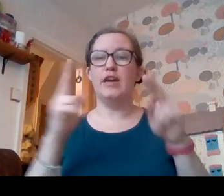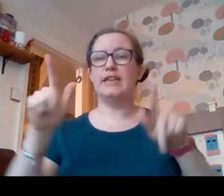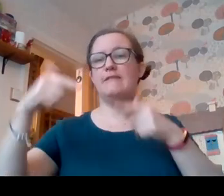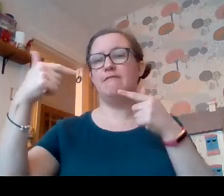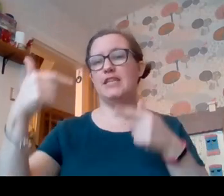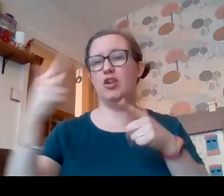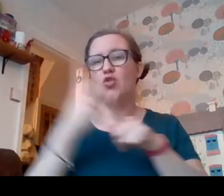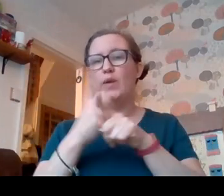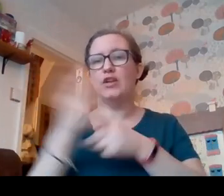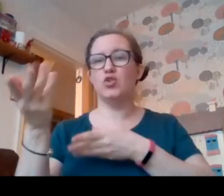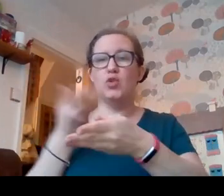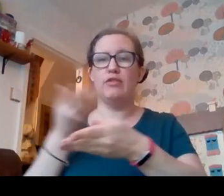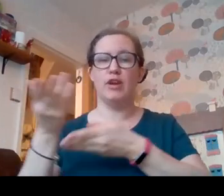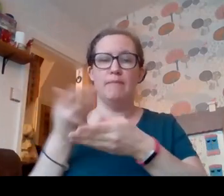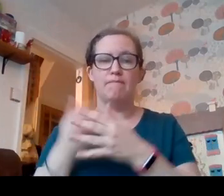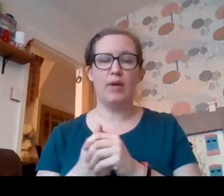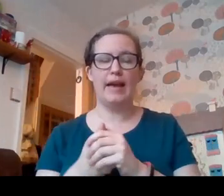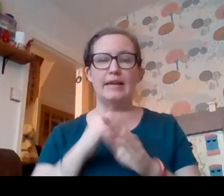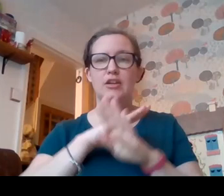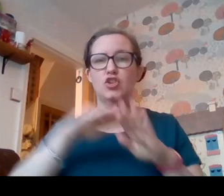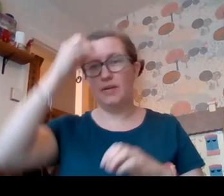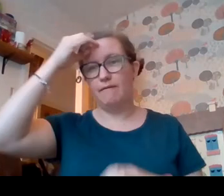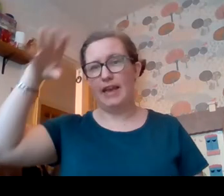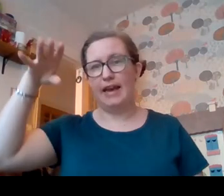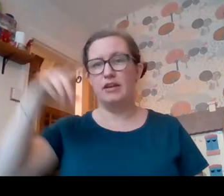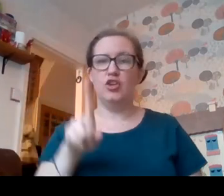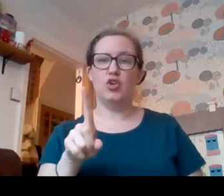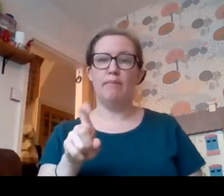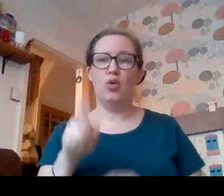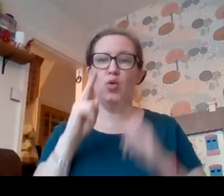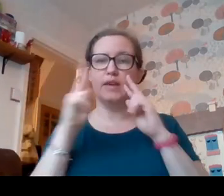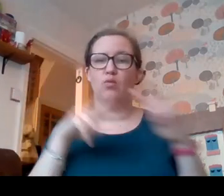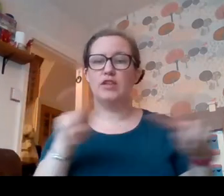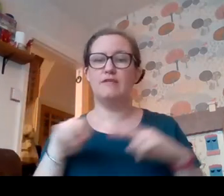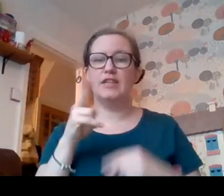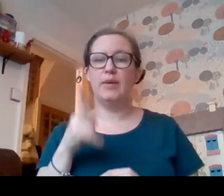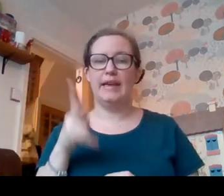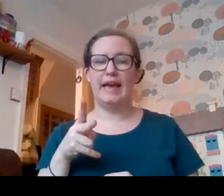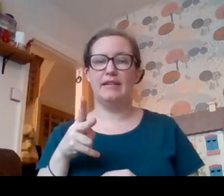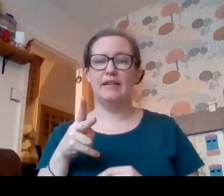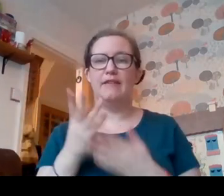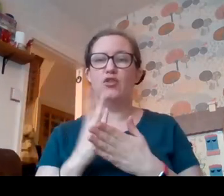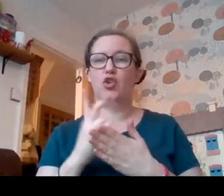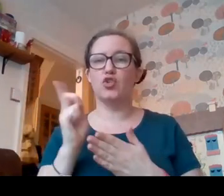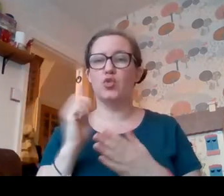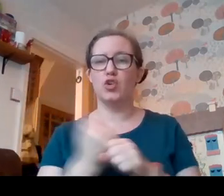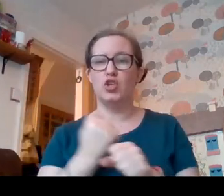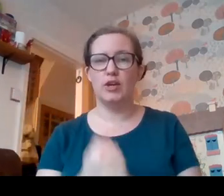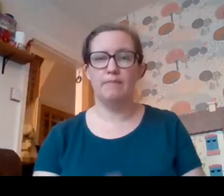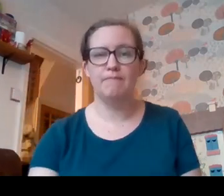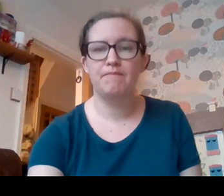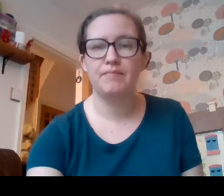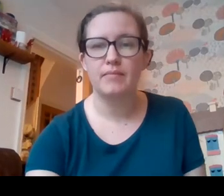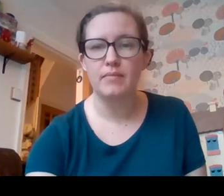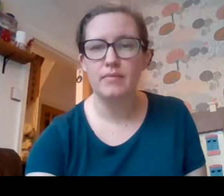on Friday's video call, we can talk it through. Okay, don't forget. You can pause and watch this video again if you're not sure what